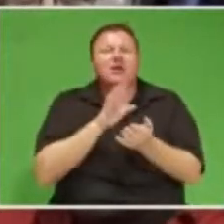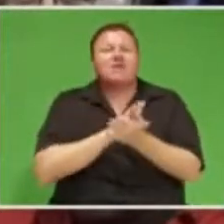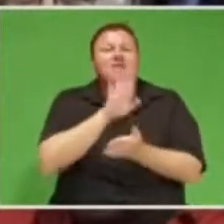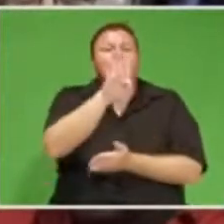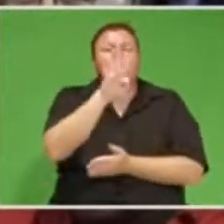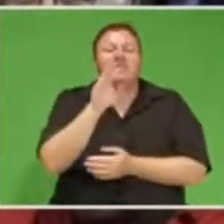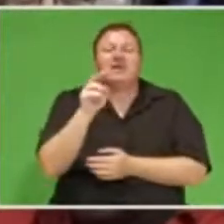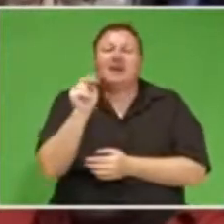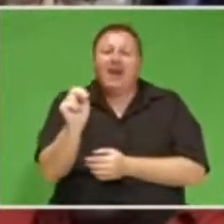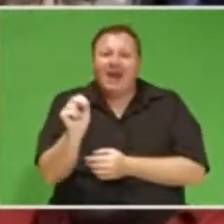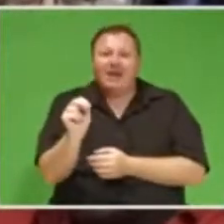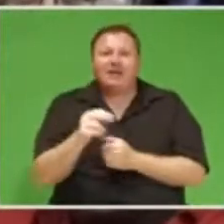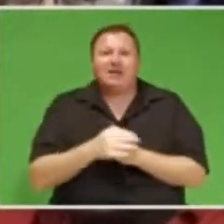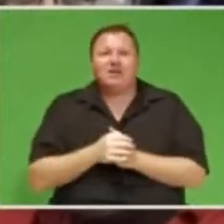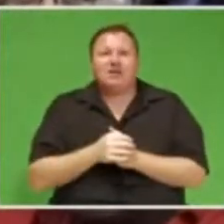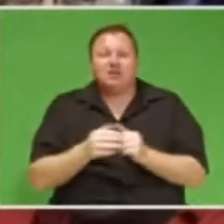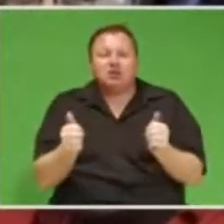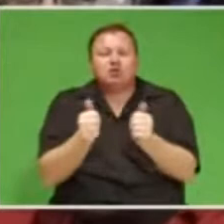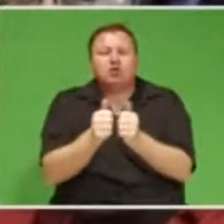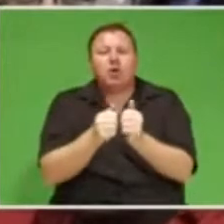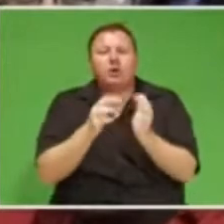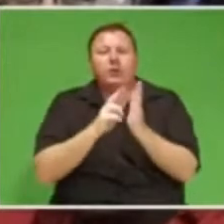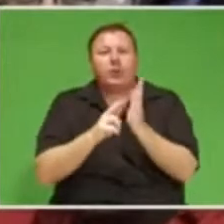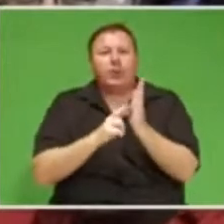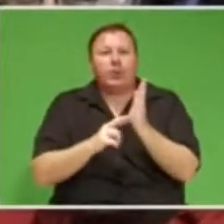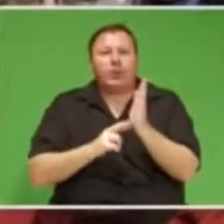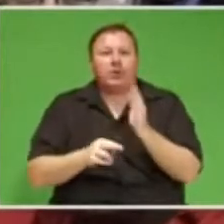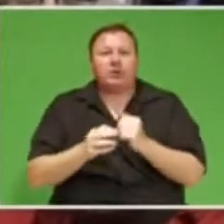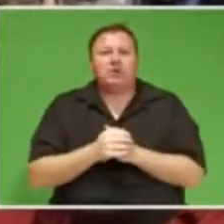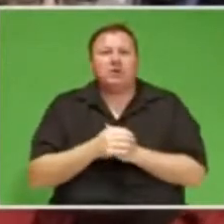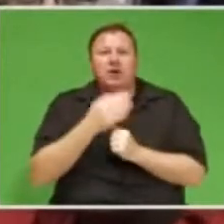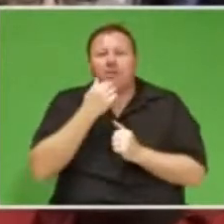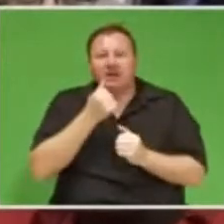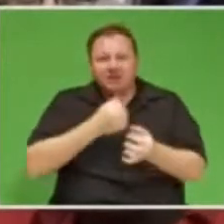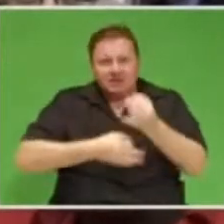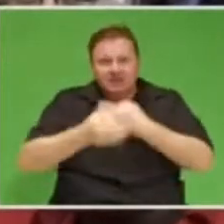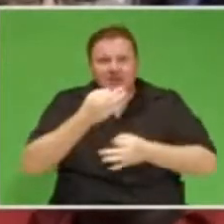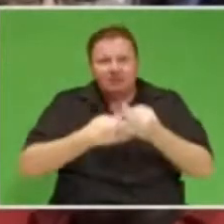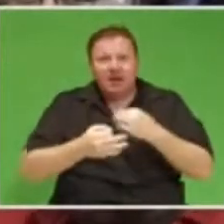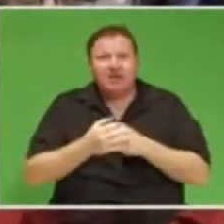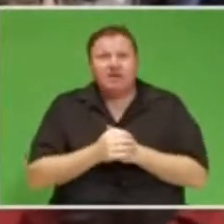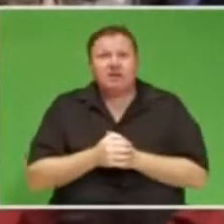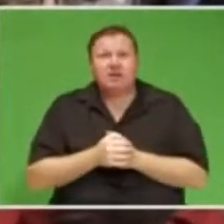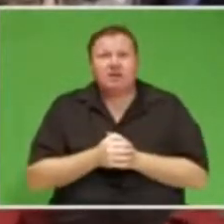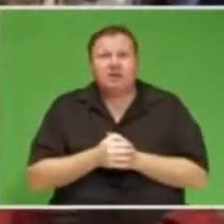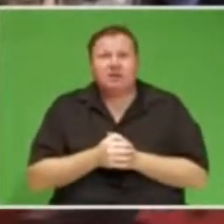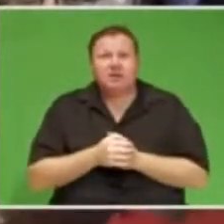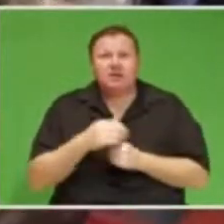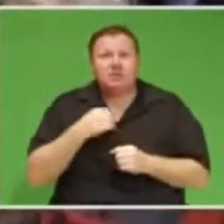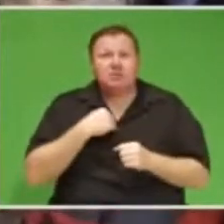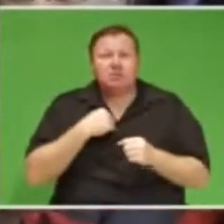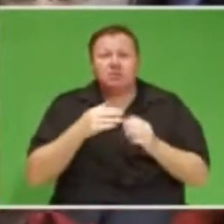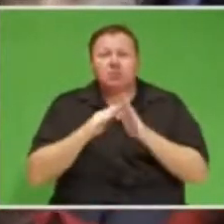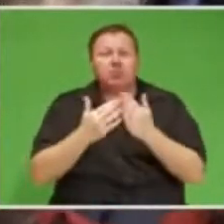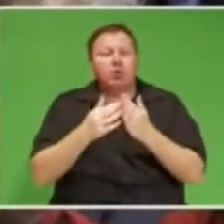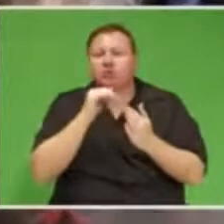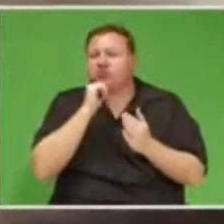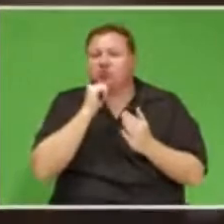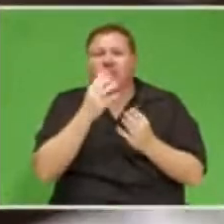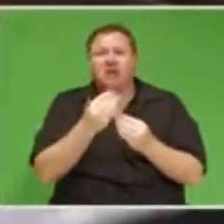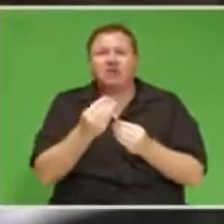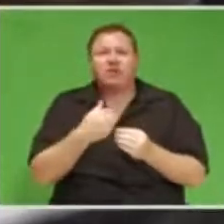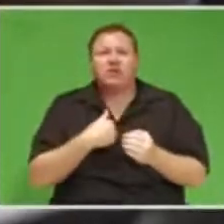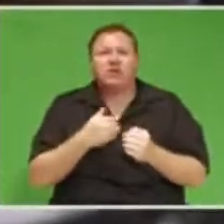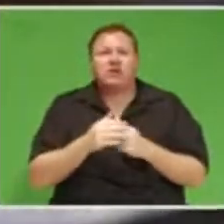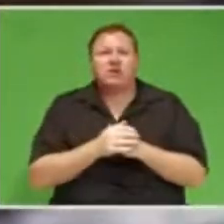the rules, 14, of joint rules. will you please go Yes. through that, Honorable Member? I don't have the book with me. Honorable It Member.